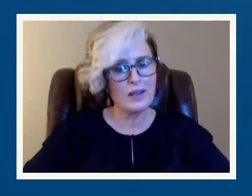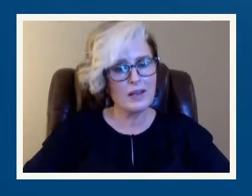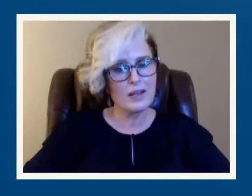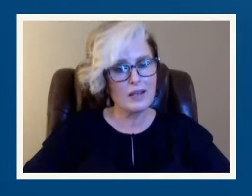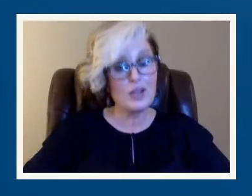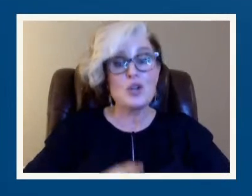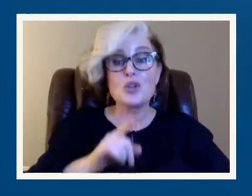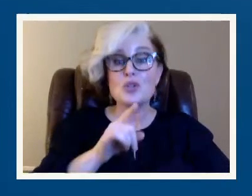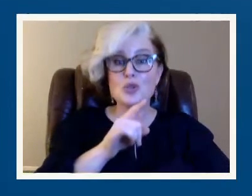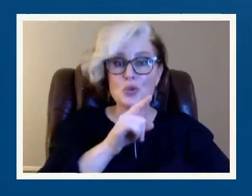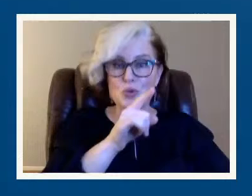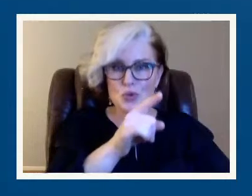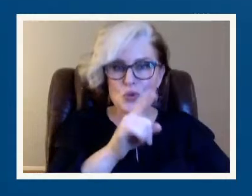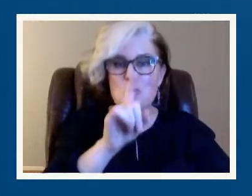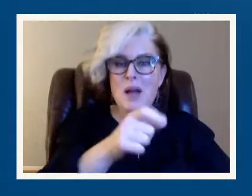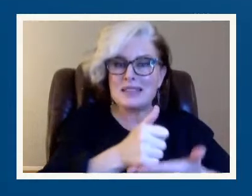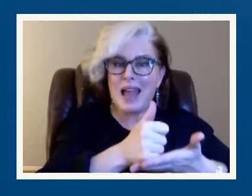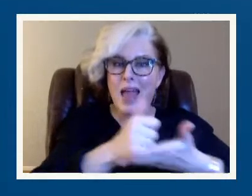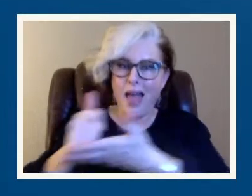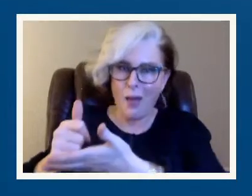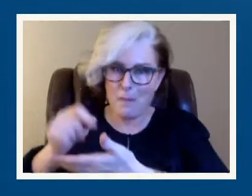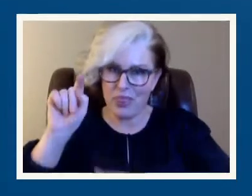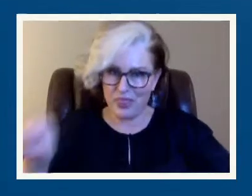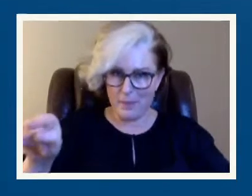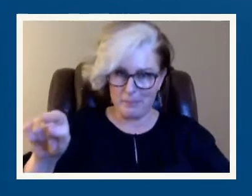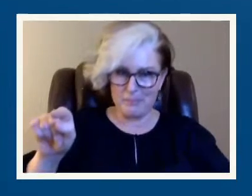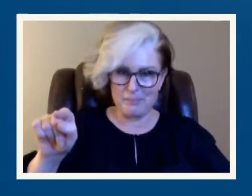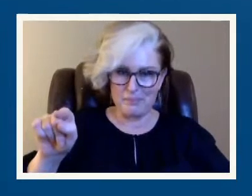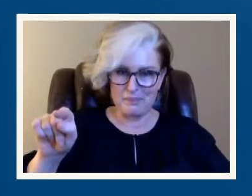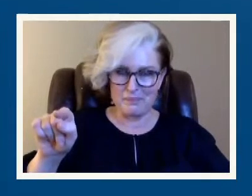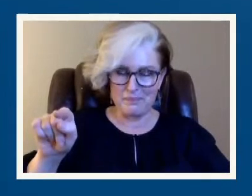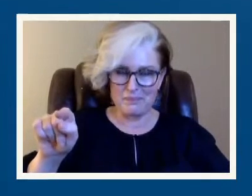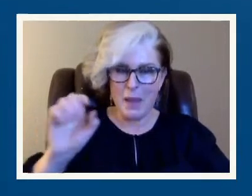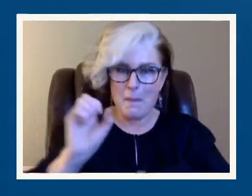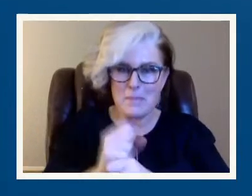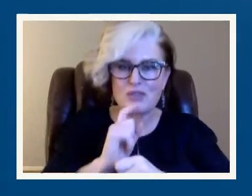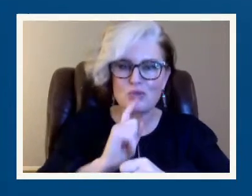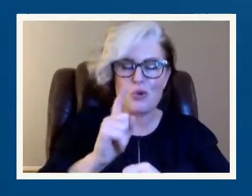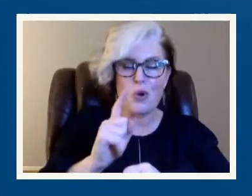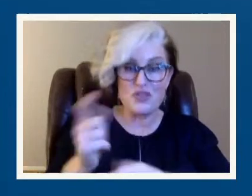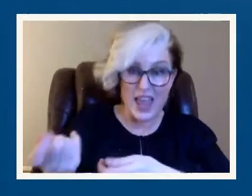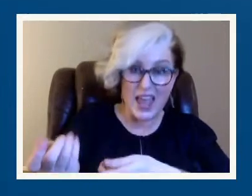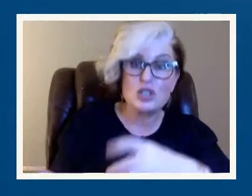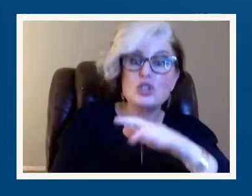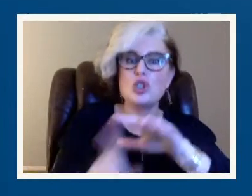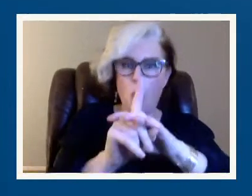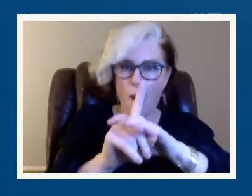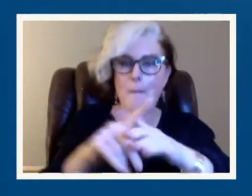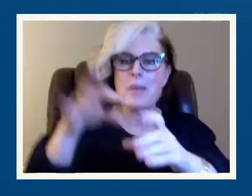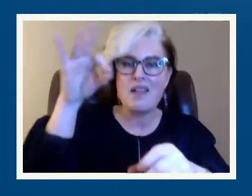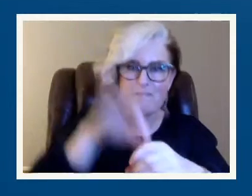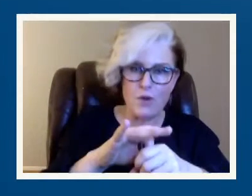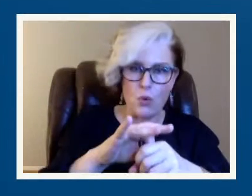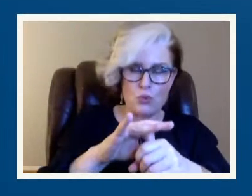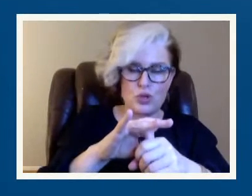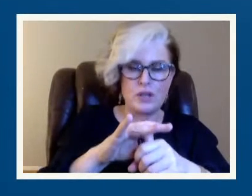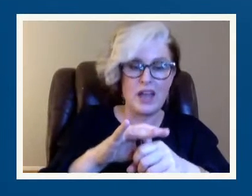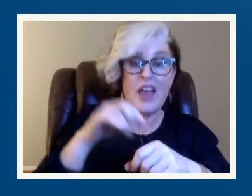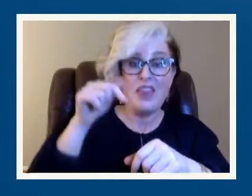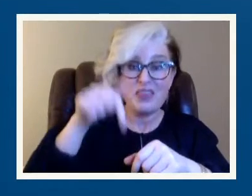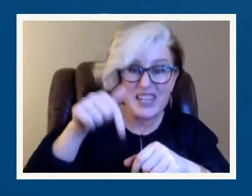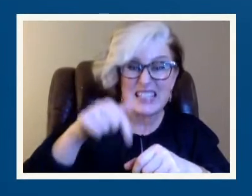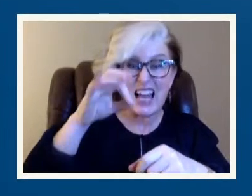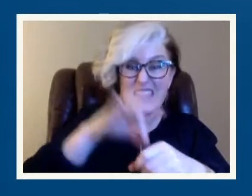So you've got to help them. Make sure that they turn out, because this